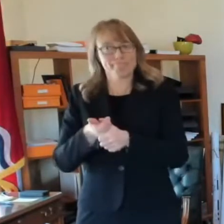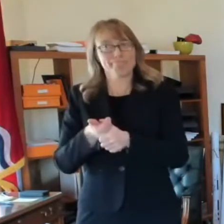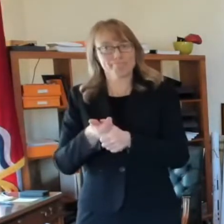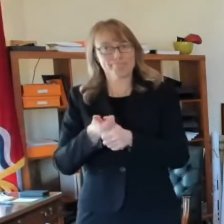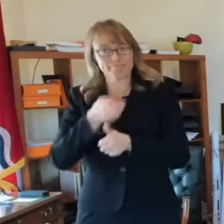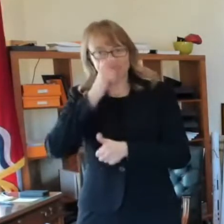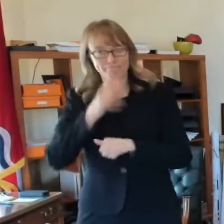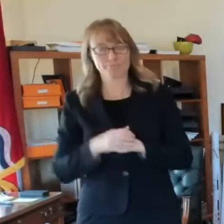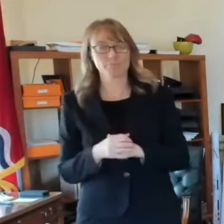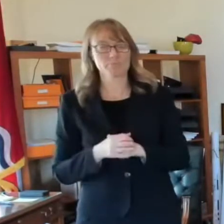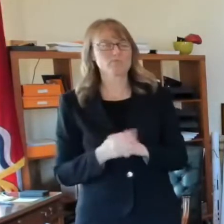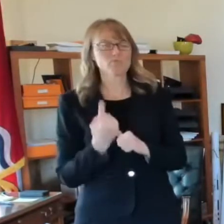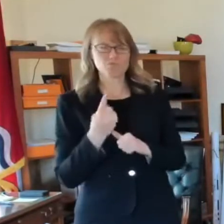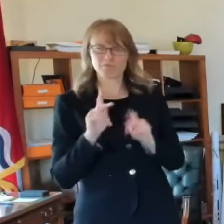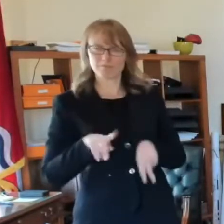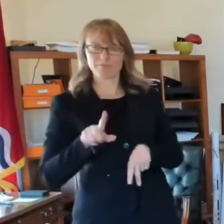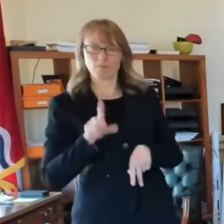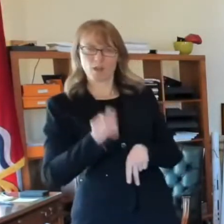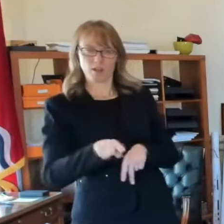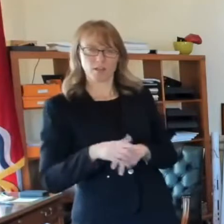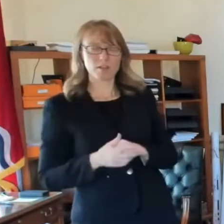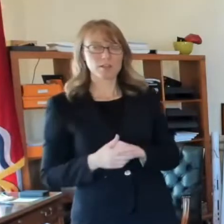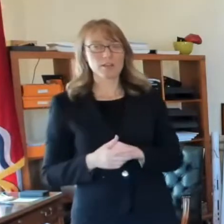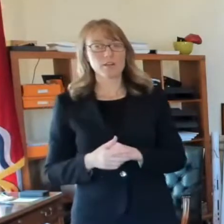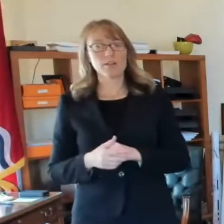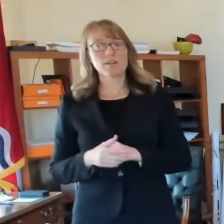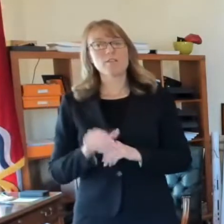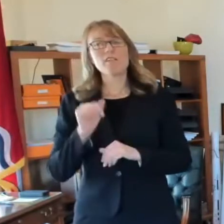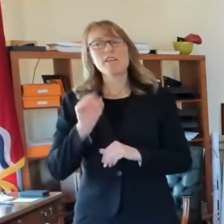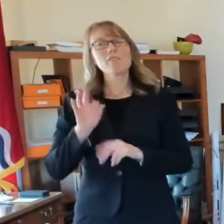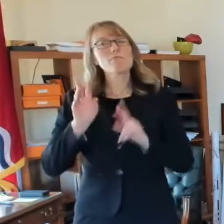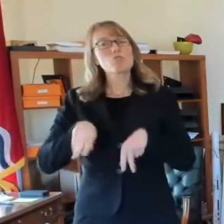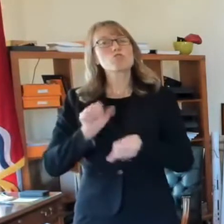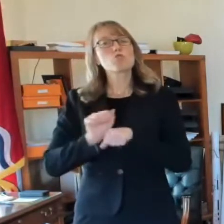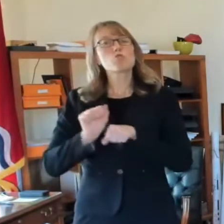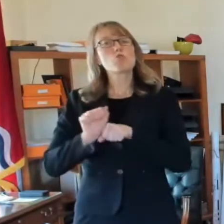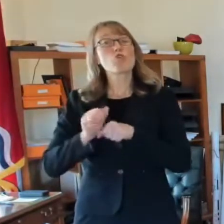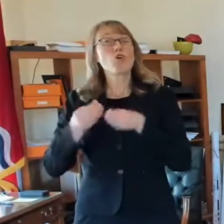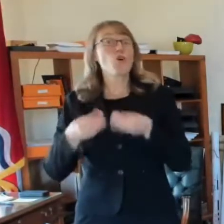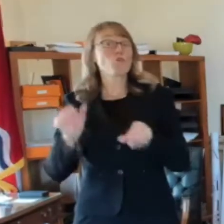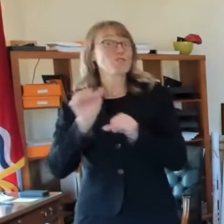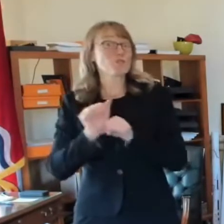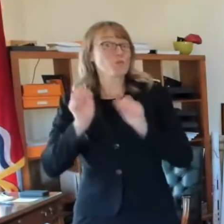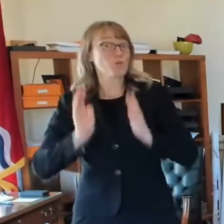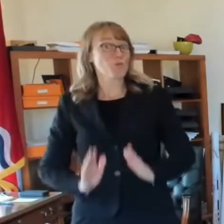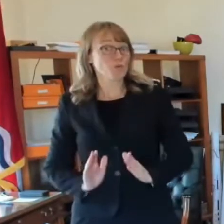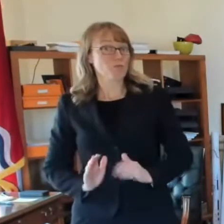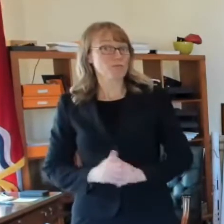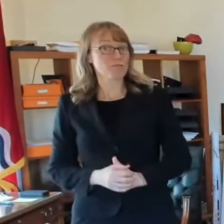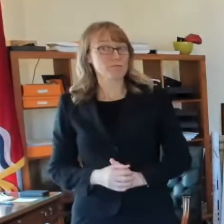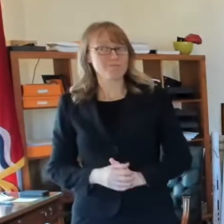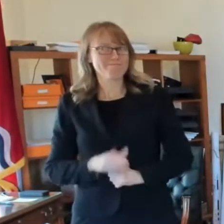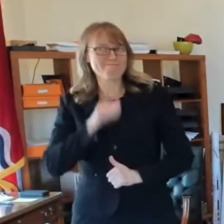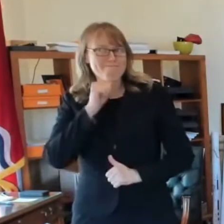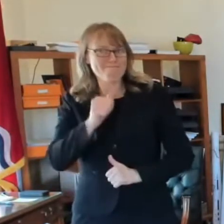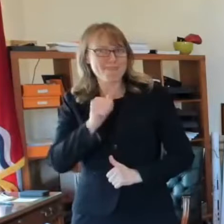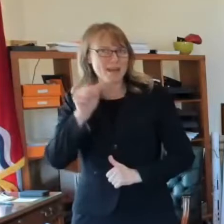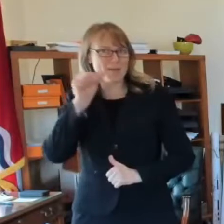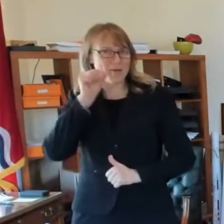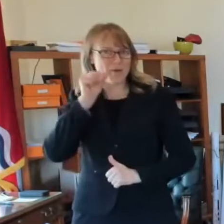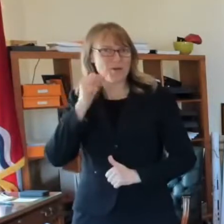and recommendations for people who are considered office workers, not necessarily bar or restaurants. Is the city or the